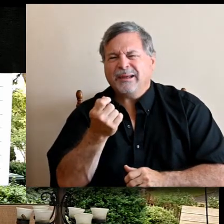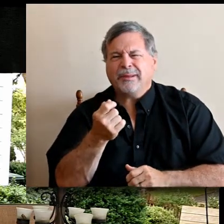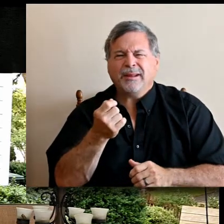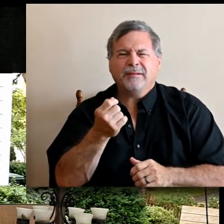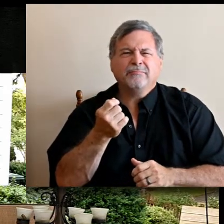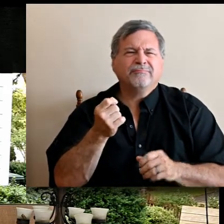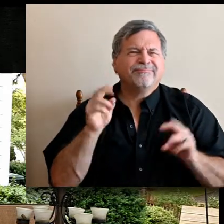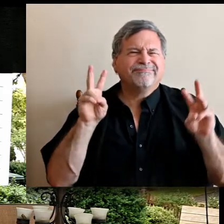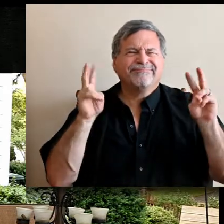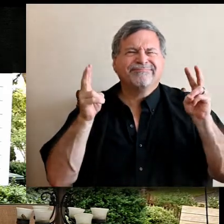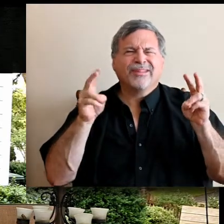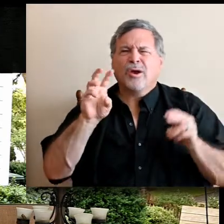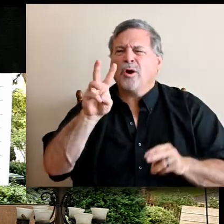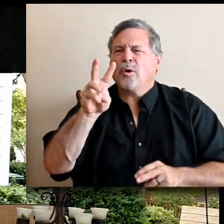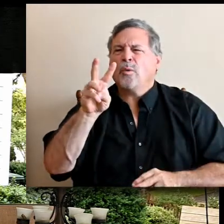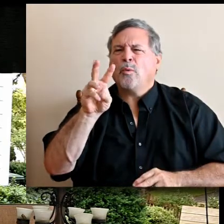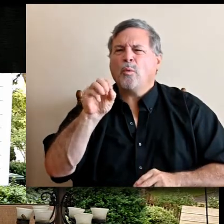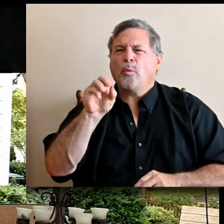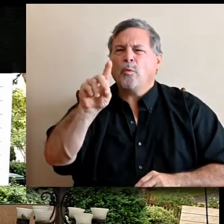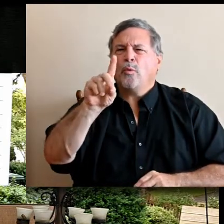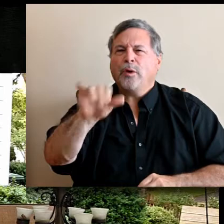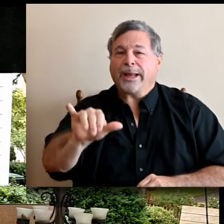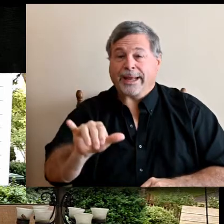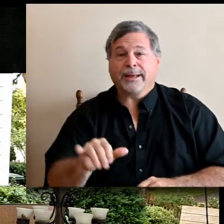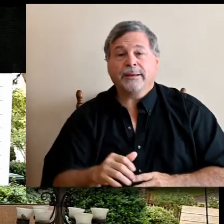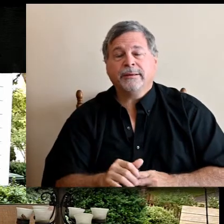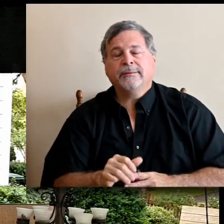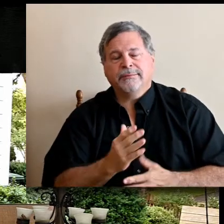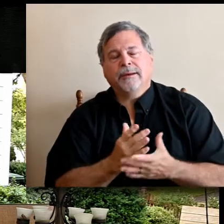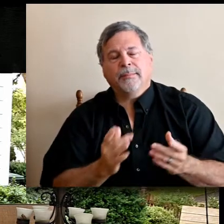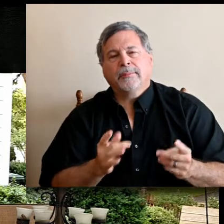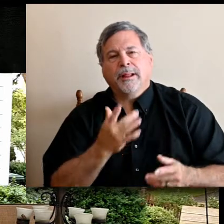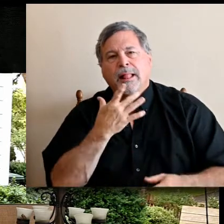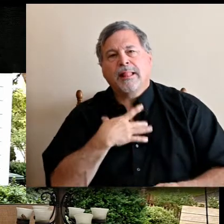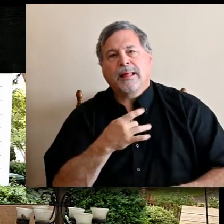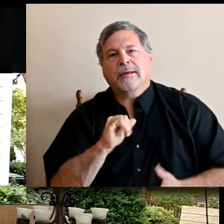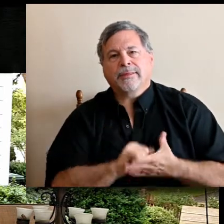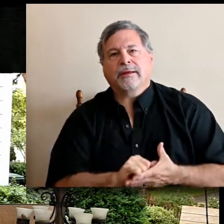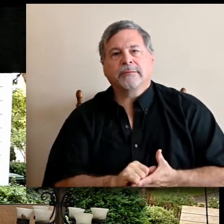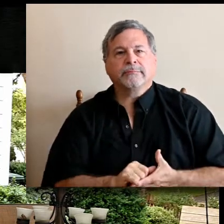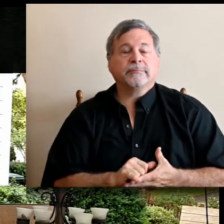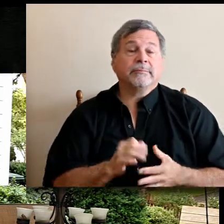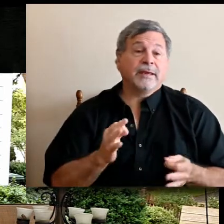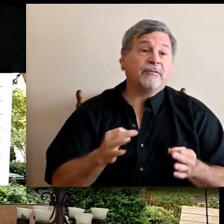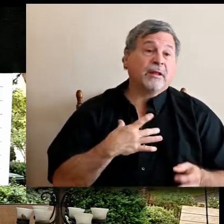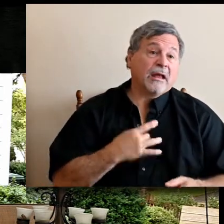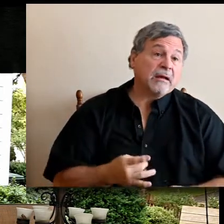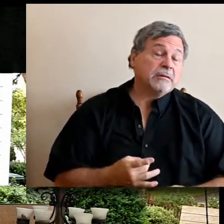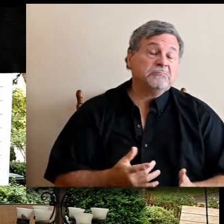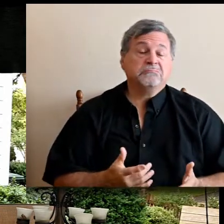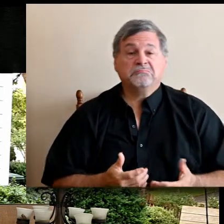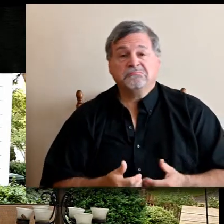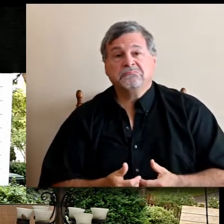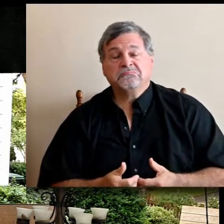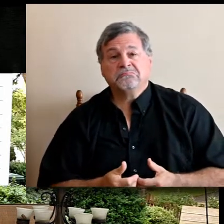because they're a little bit woody in my opinion. Some people like that, and if you do,